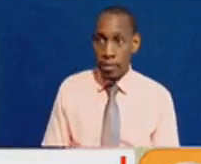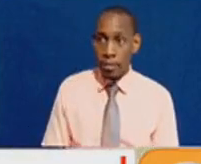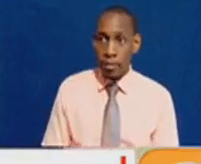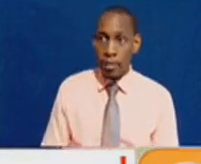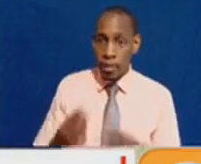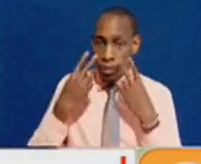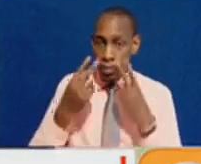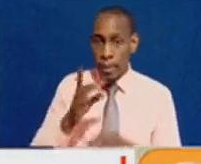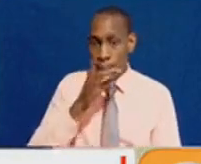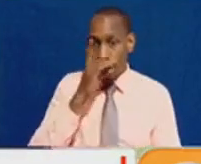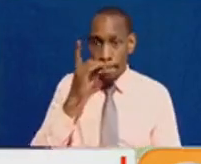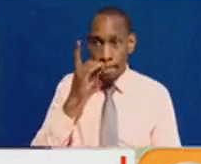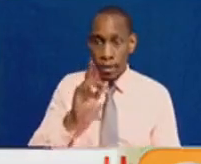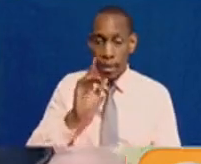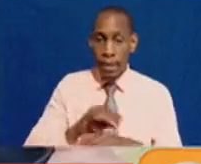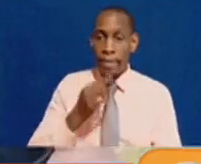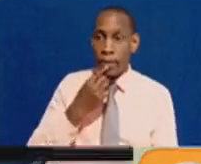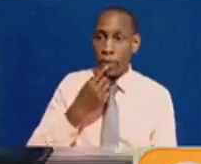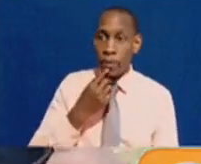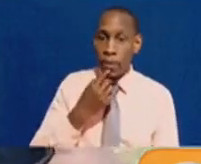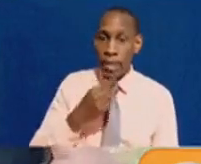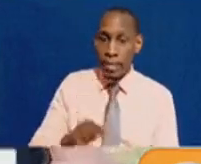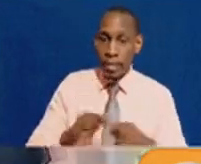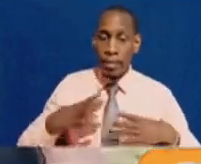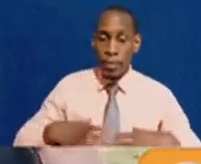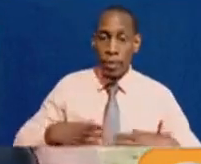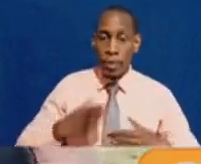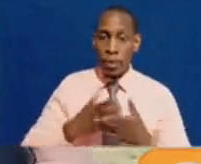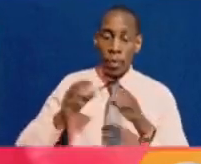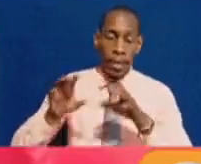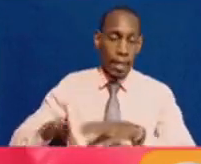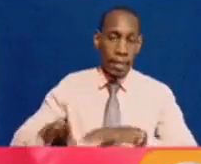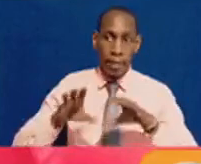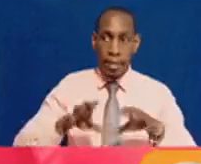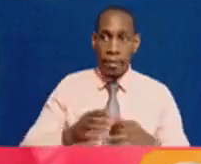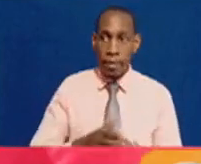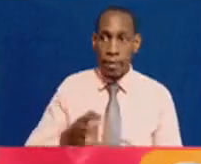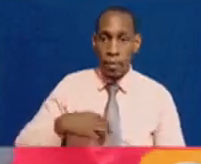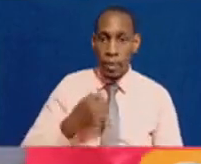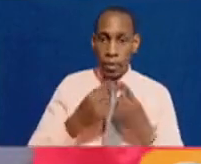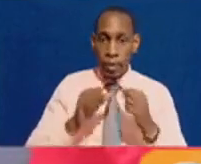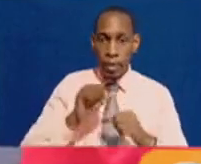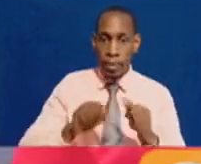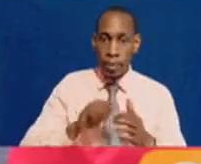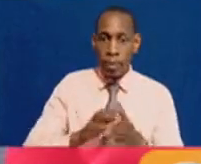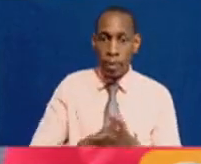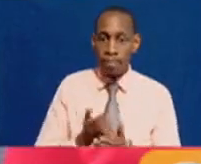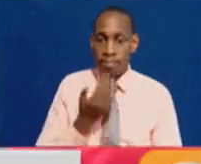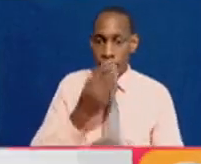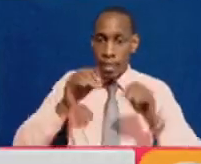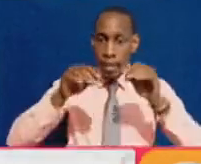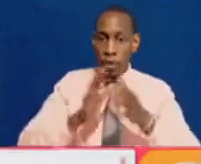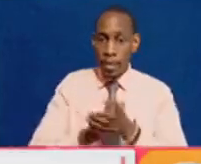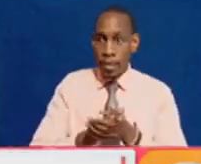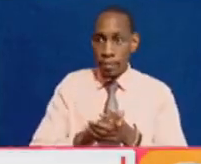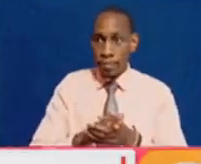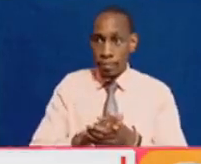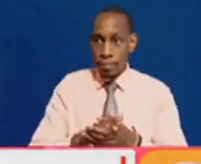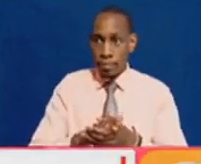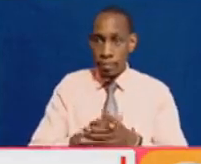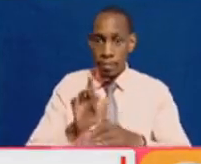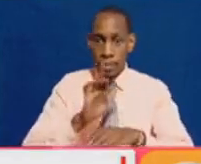is really, really big in Turkana and people are really suffering. We were talking about the air quality sensor